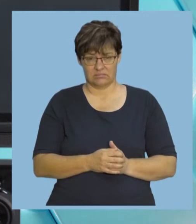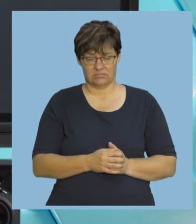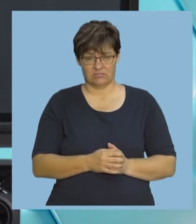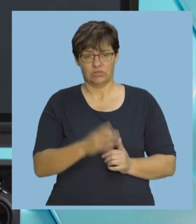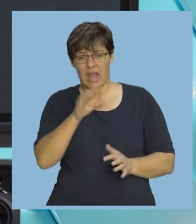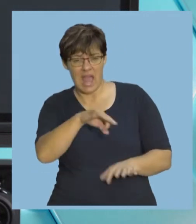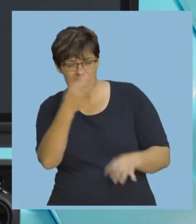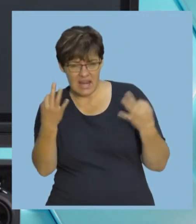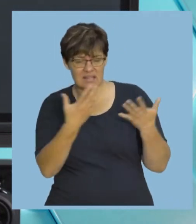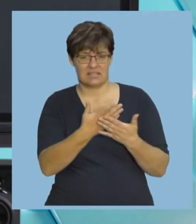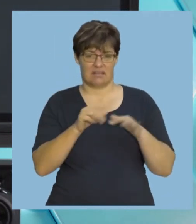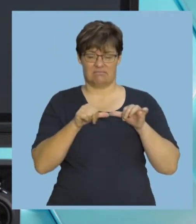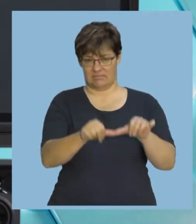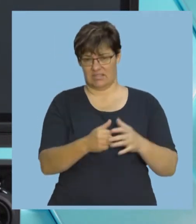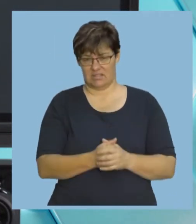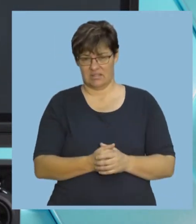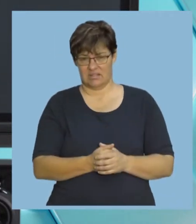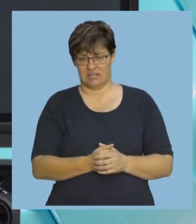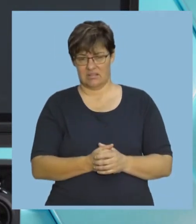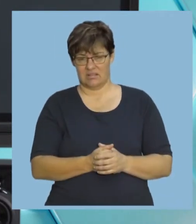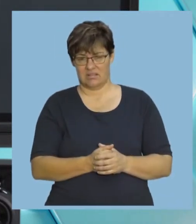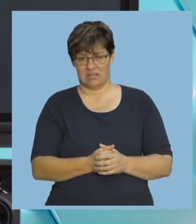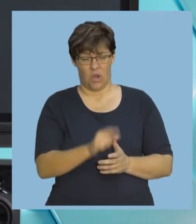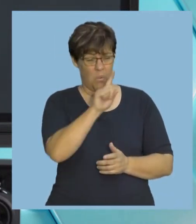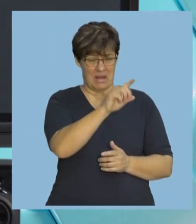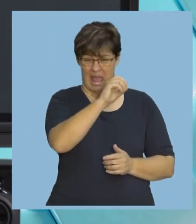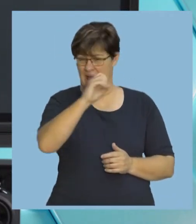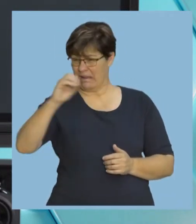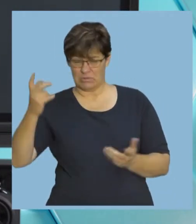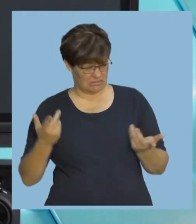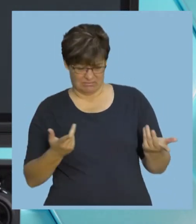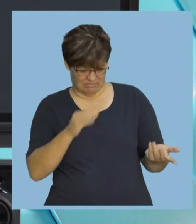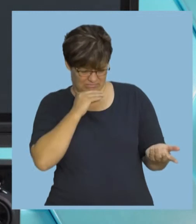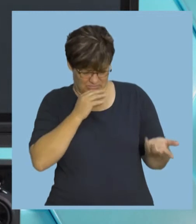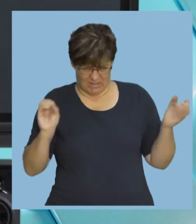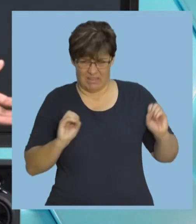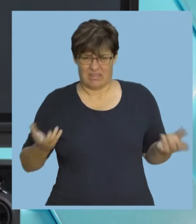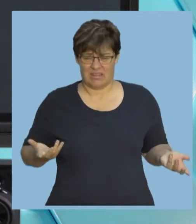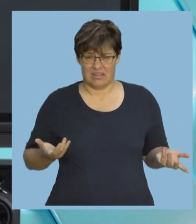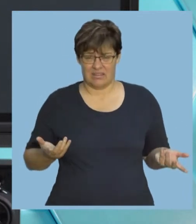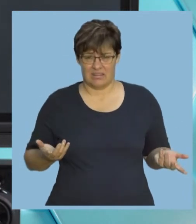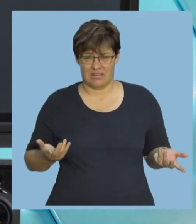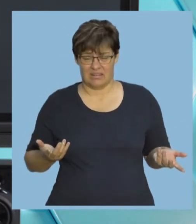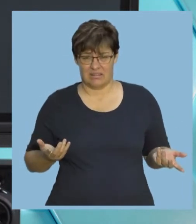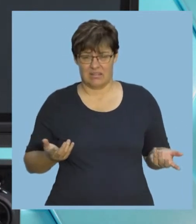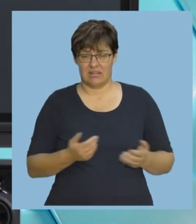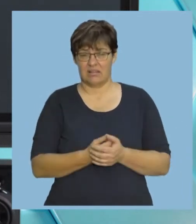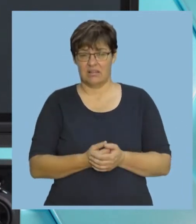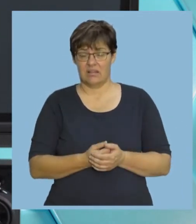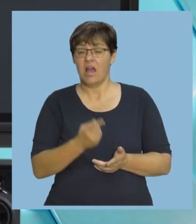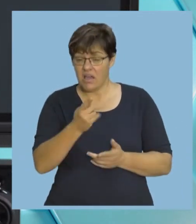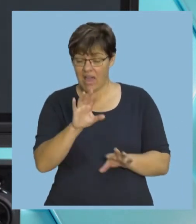need, okay, to do some analysis. Giving me 100 data set doesn't mean anything,